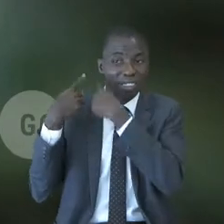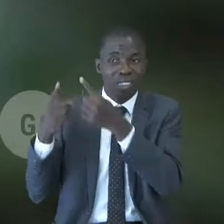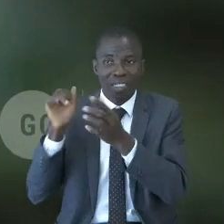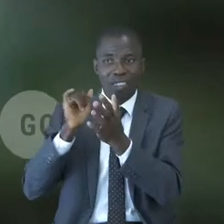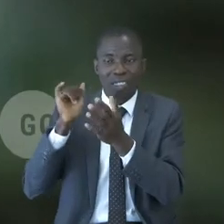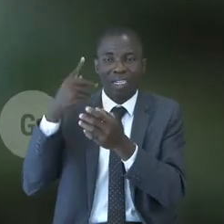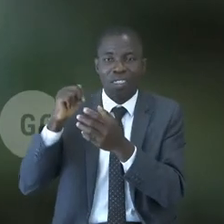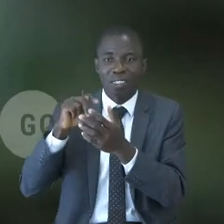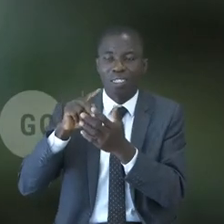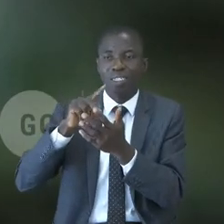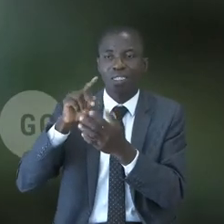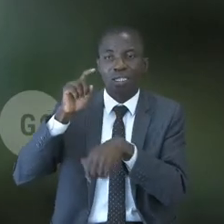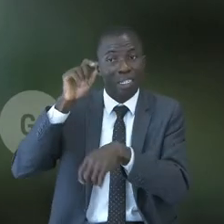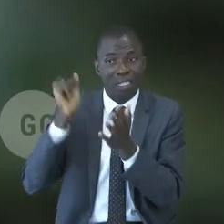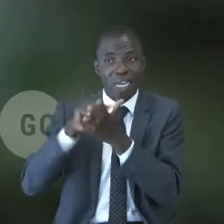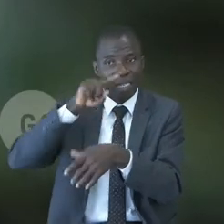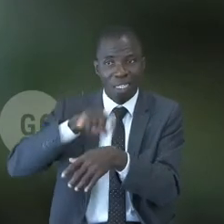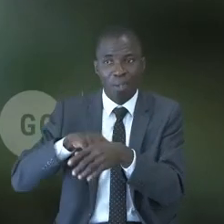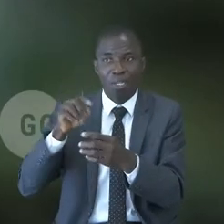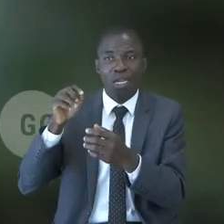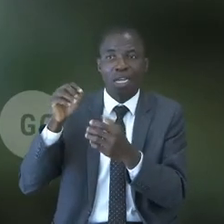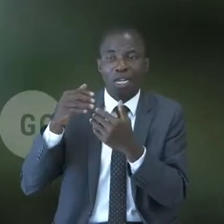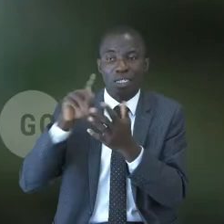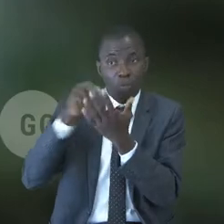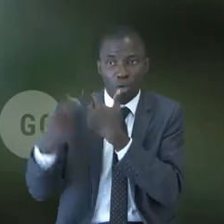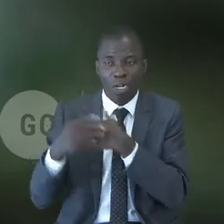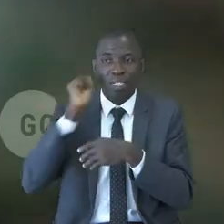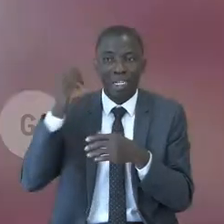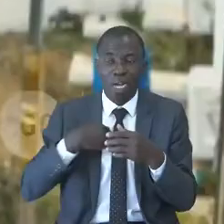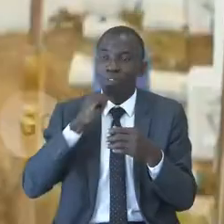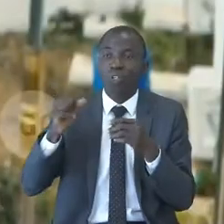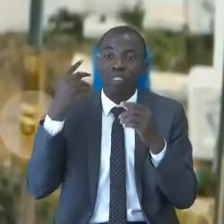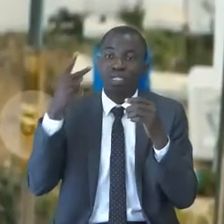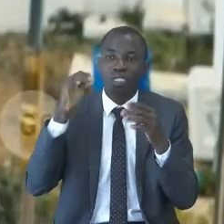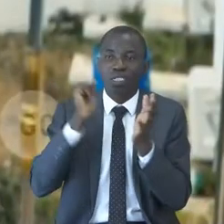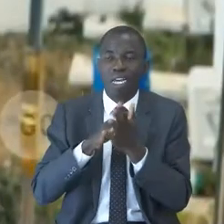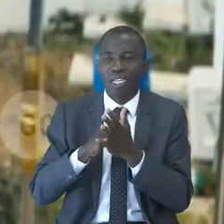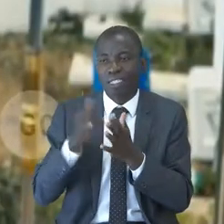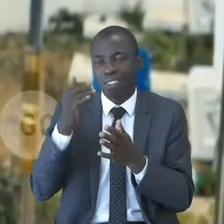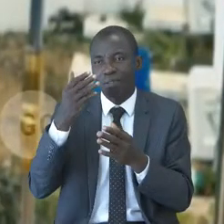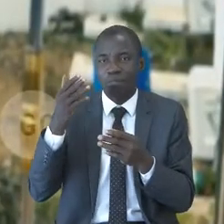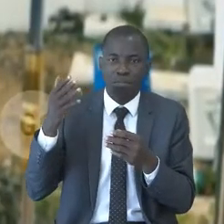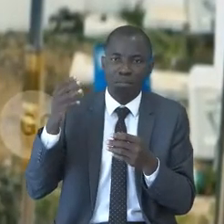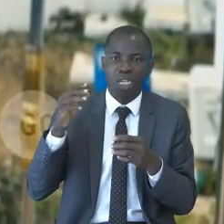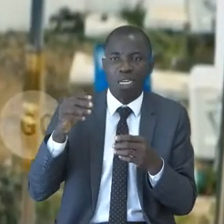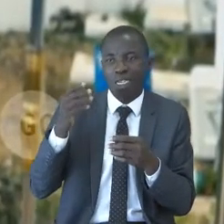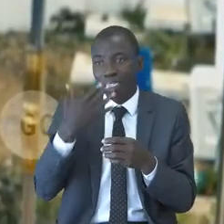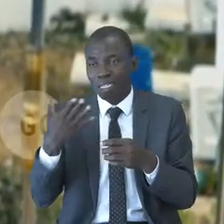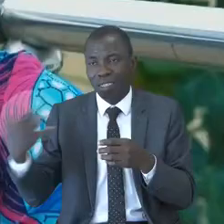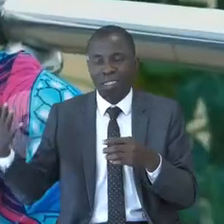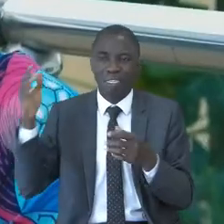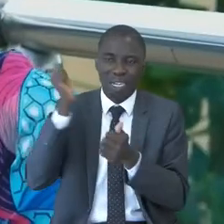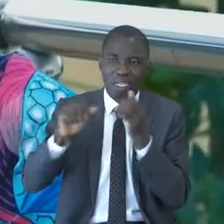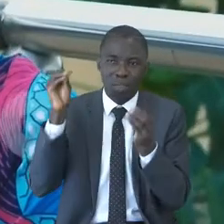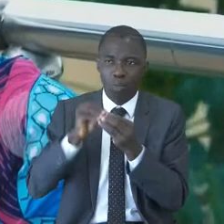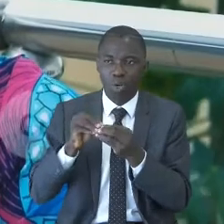breast infection. That indeed is quite surprising. I took drugs from December to January,